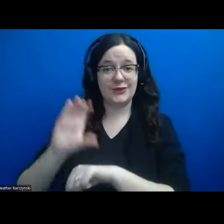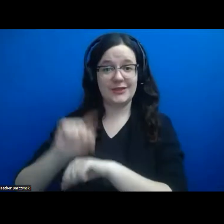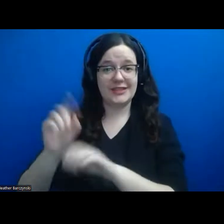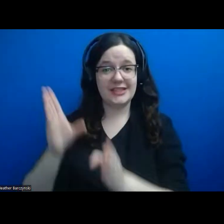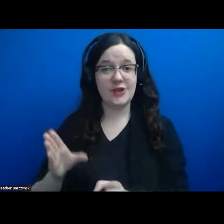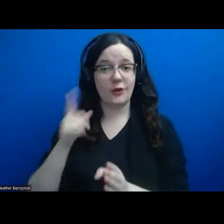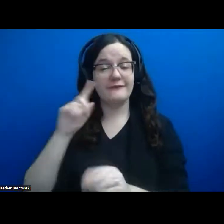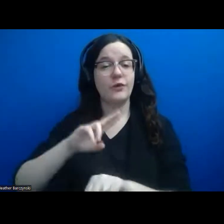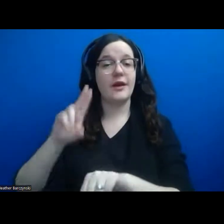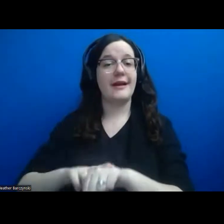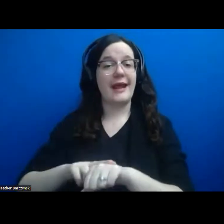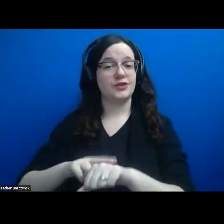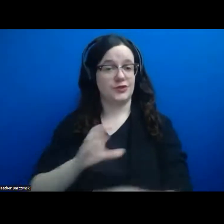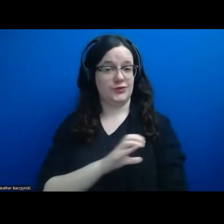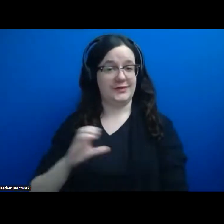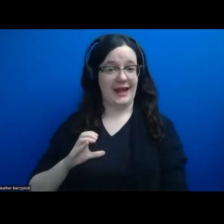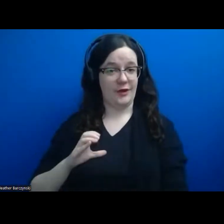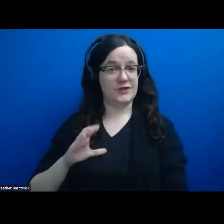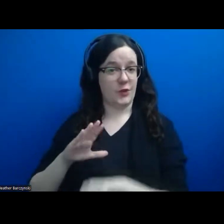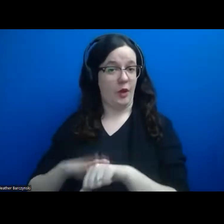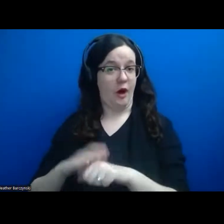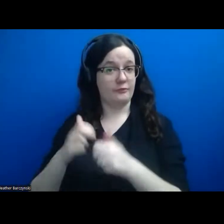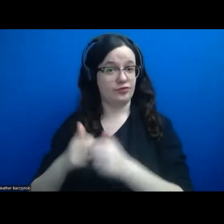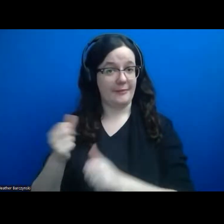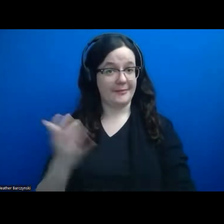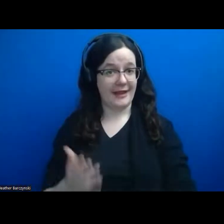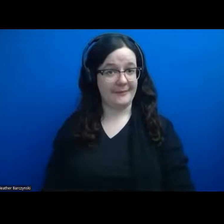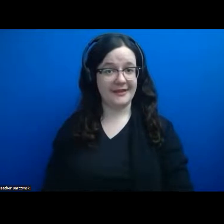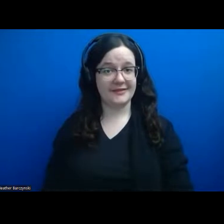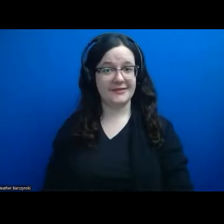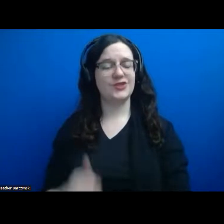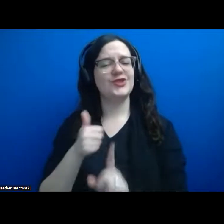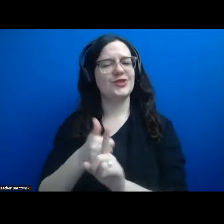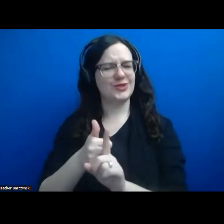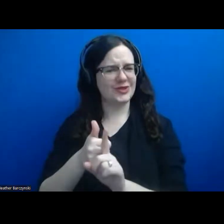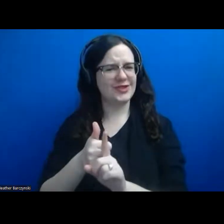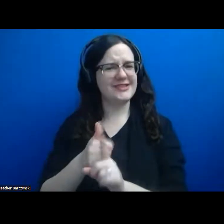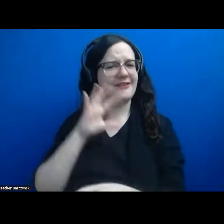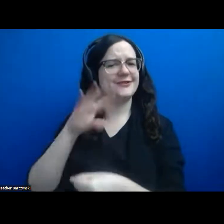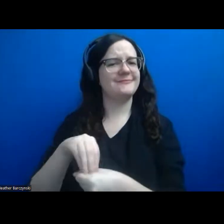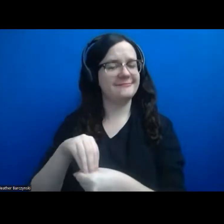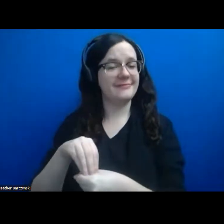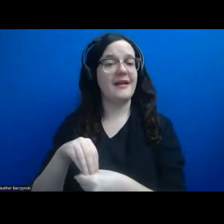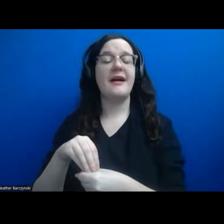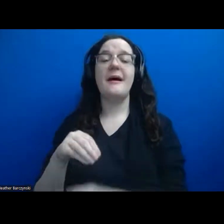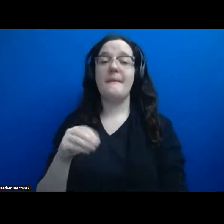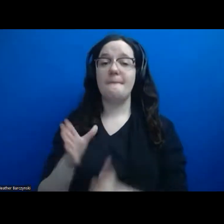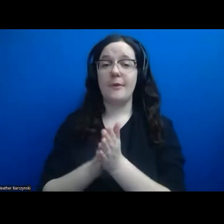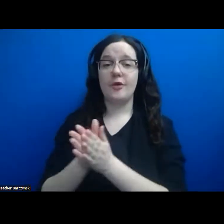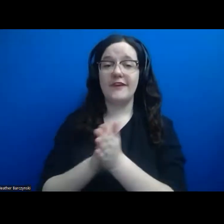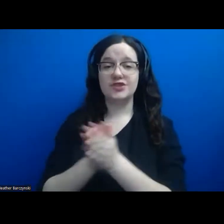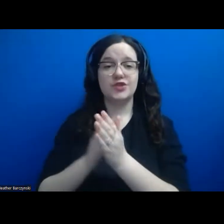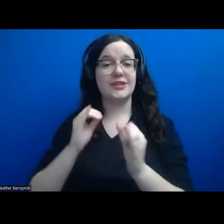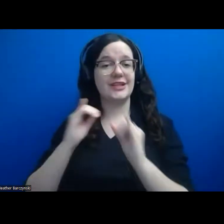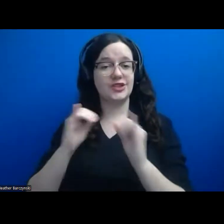on Problem Gambling, and also a member of Motivational Interviewing Network of Trainers.